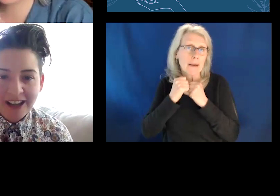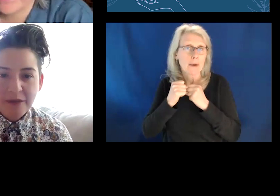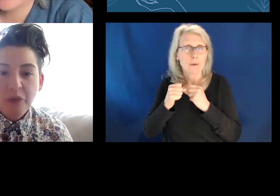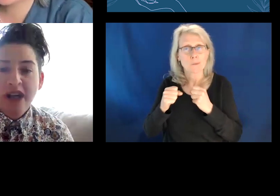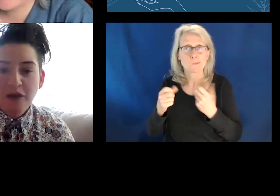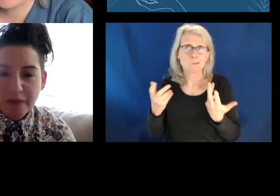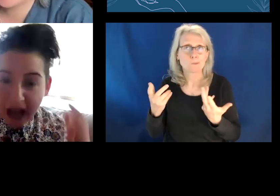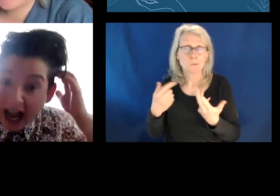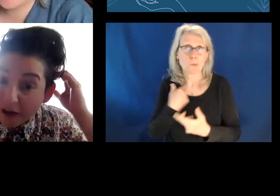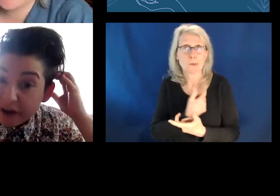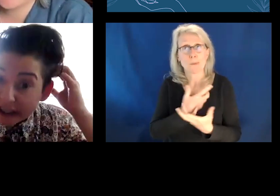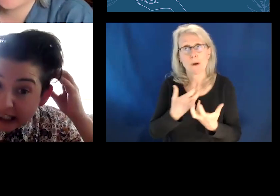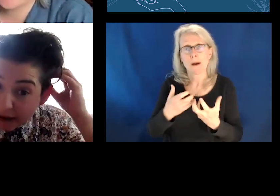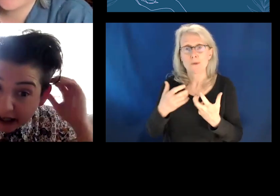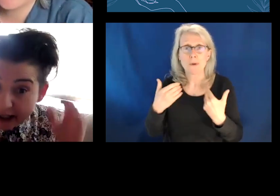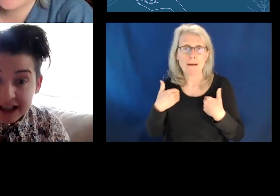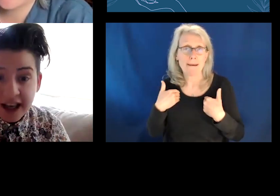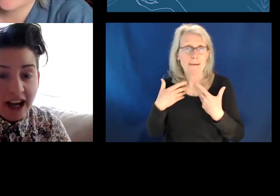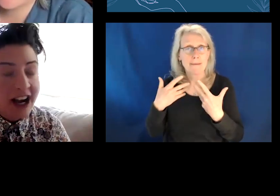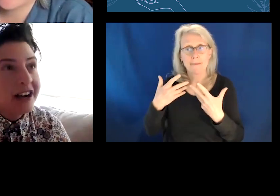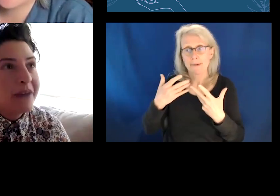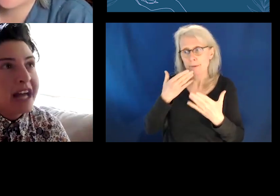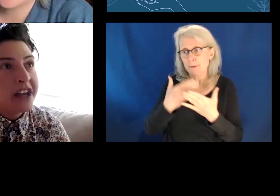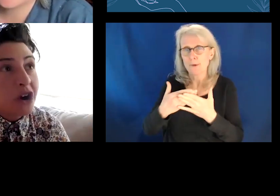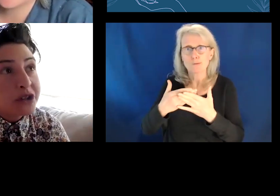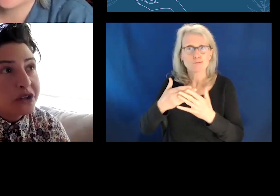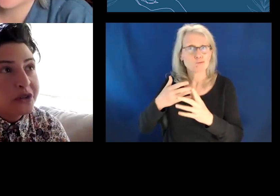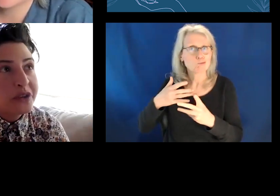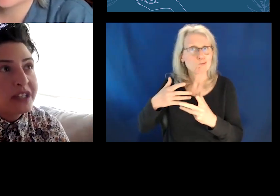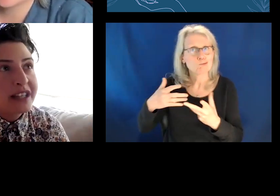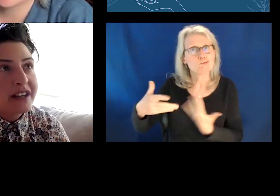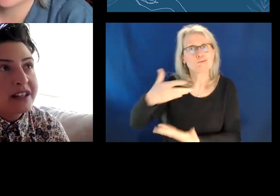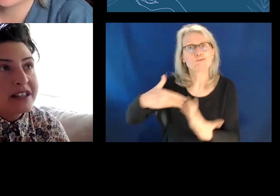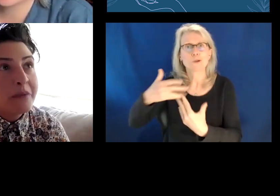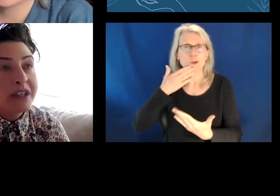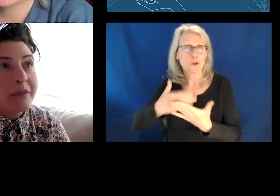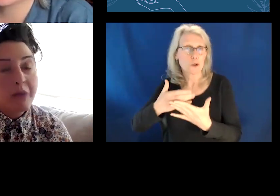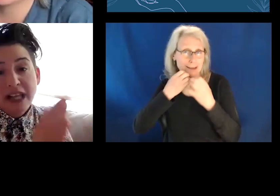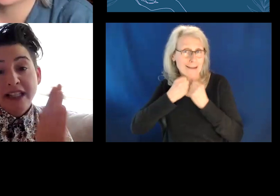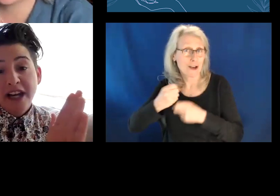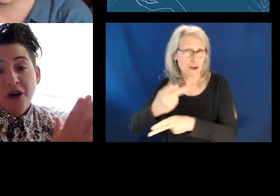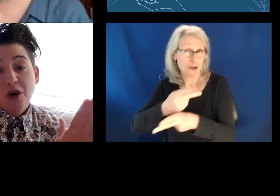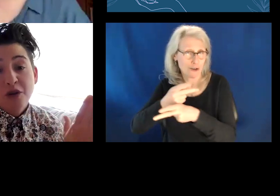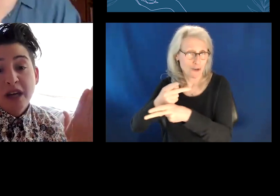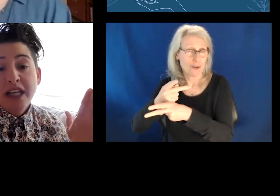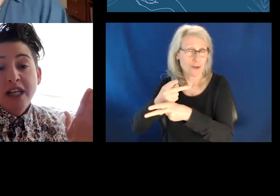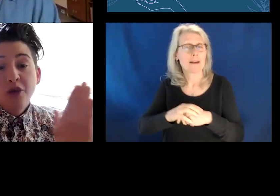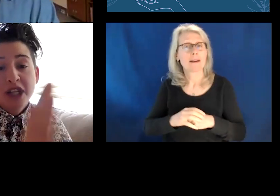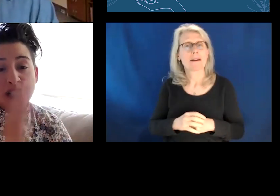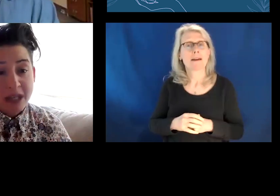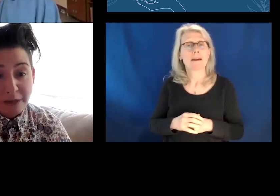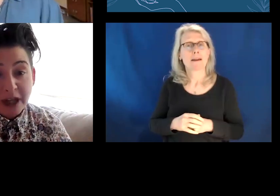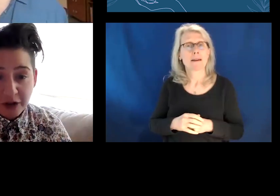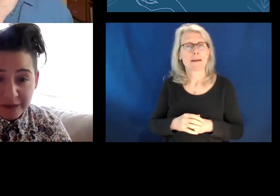that we want to have in the space. And I also do think that there is something about when that care goes to a